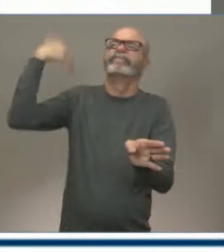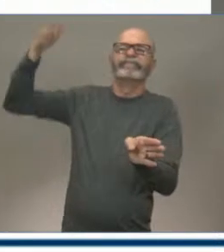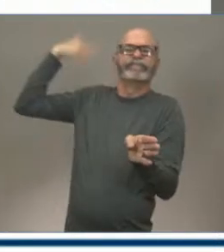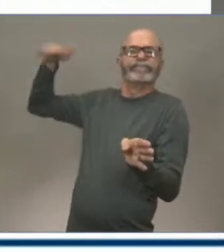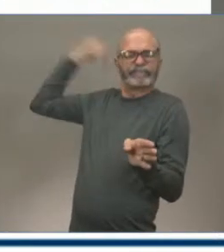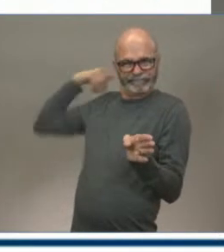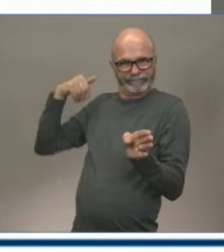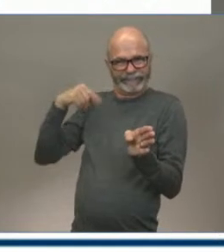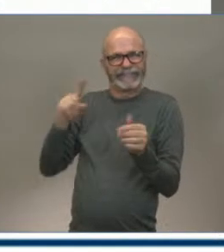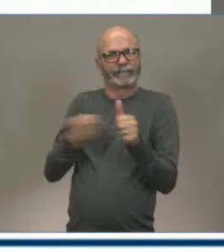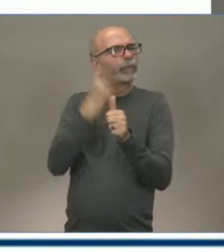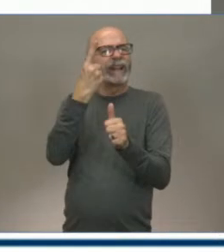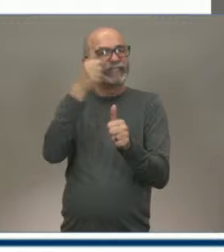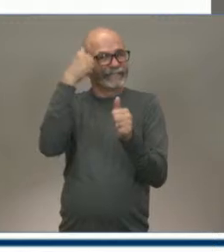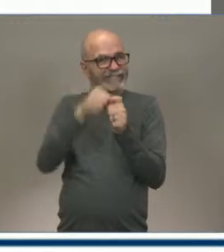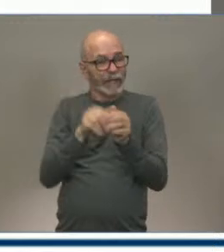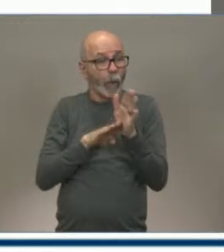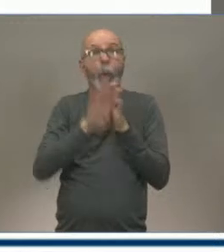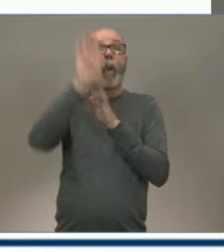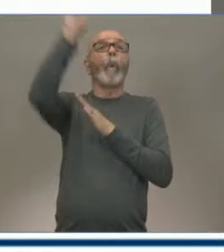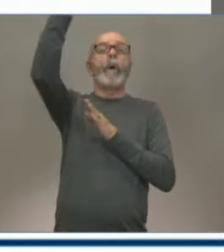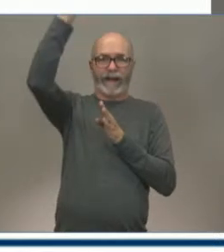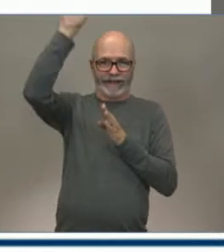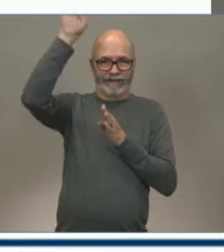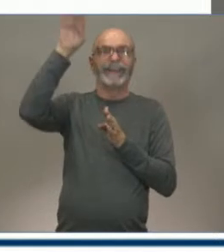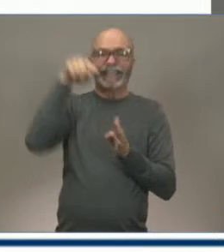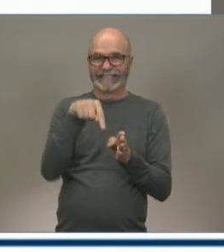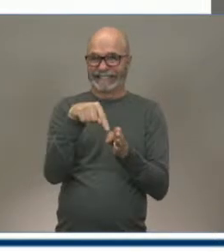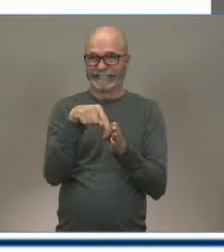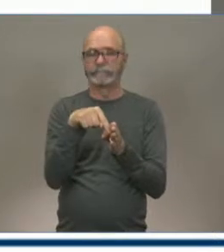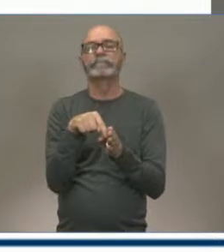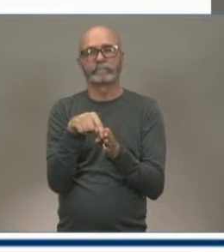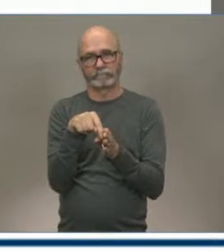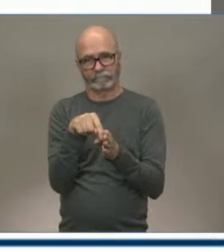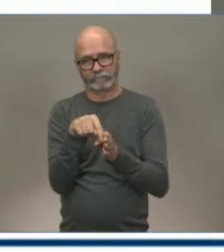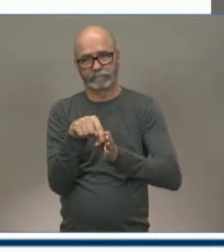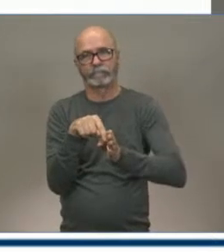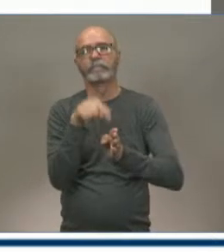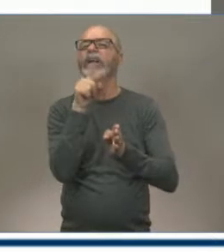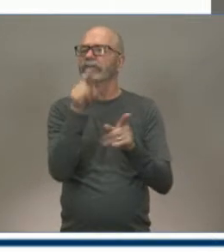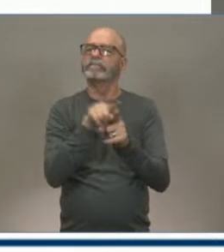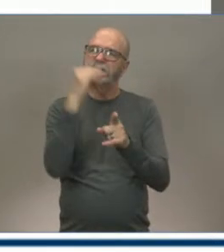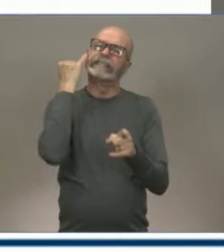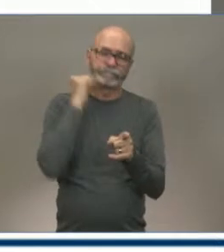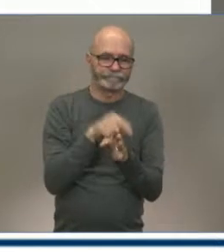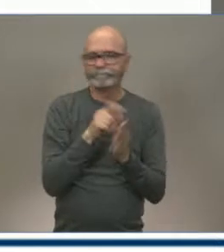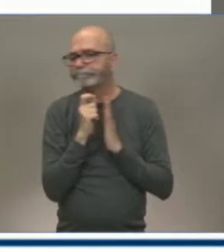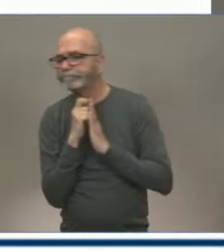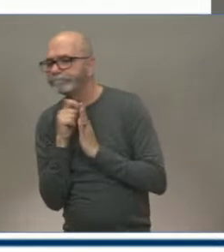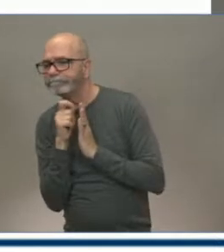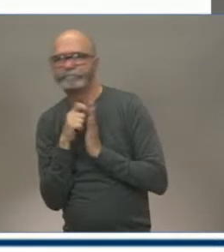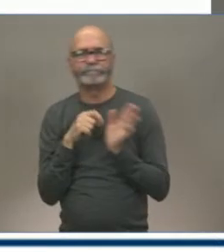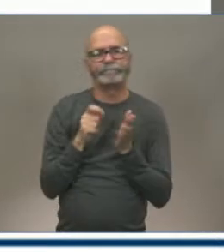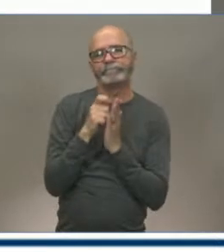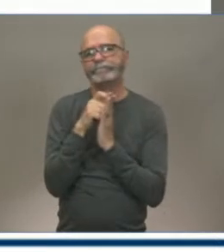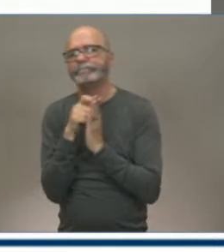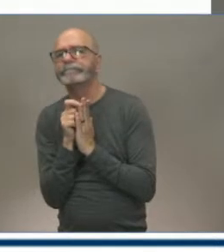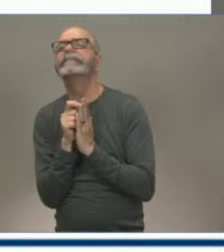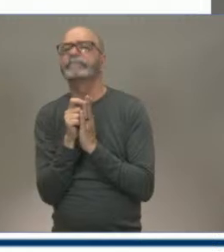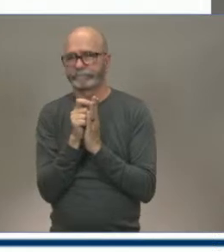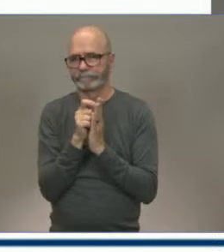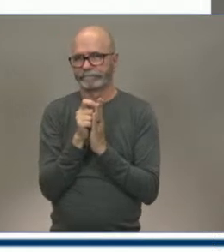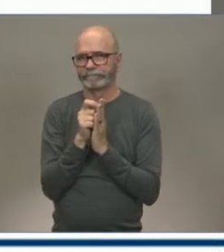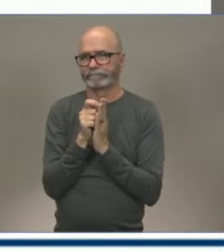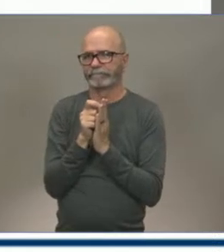have the same quarantine for people coming not just from New Brunswick, from PEI. But we can get back to you in the details.